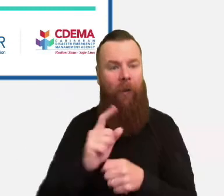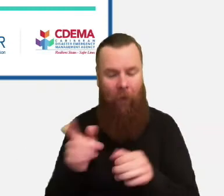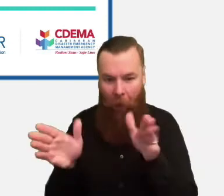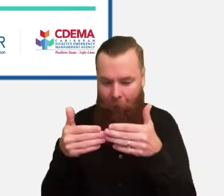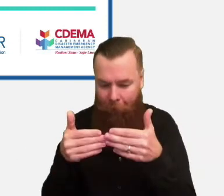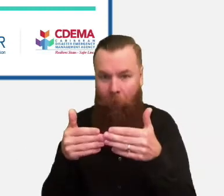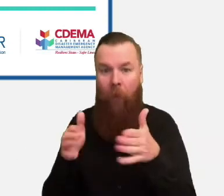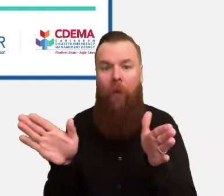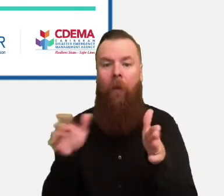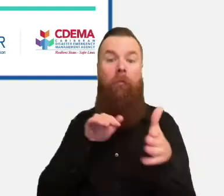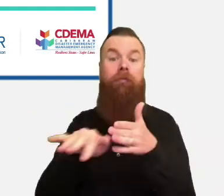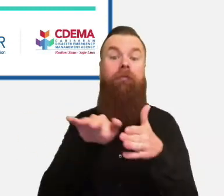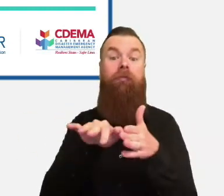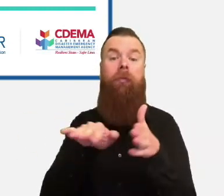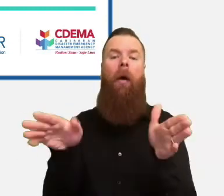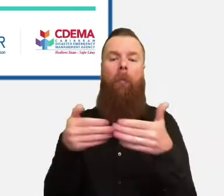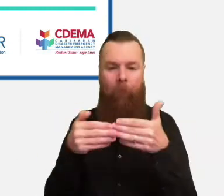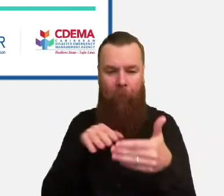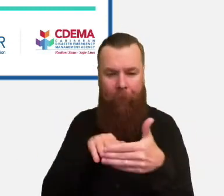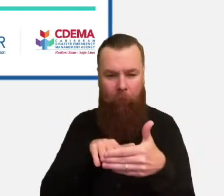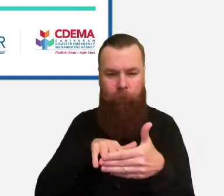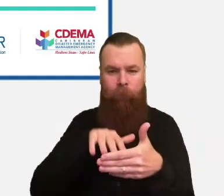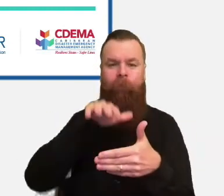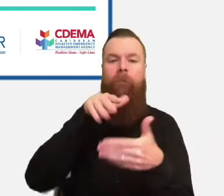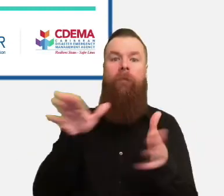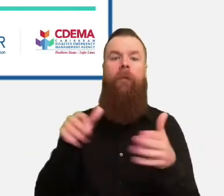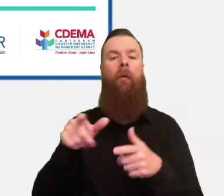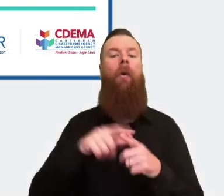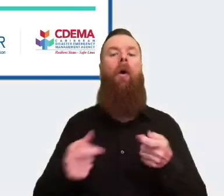be a controlled release of water for safety purposes.